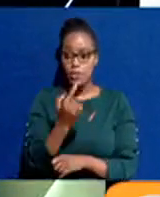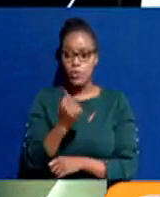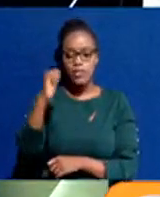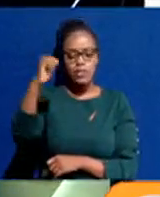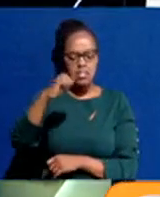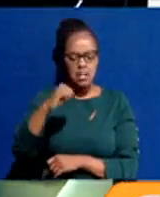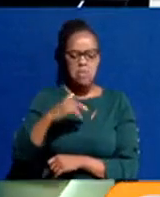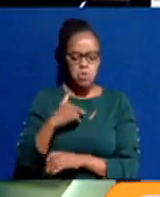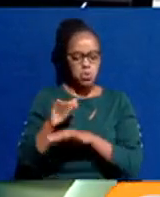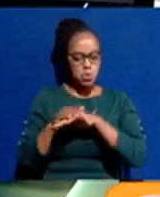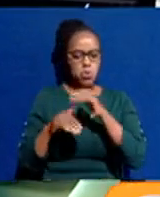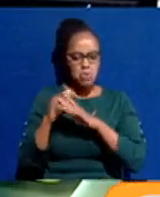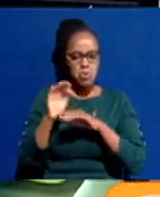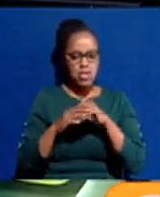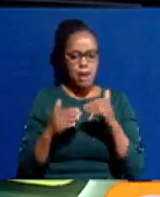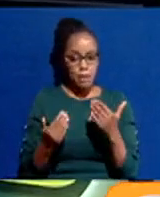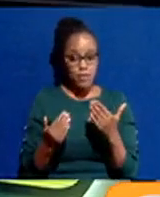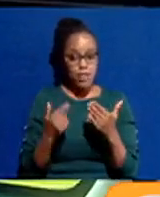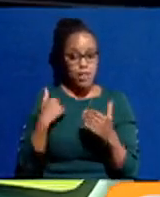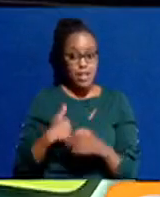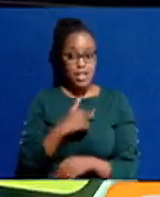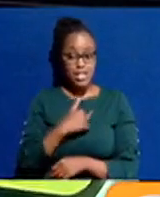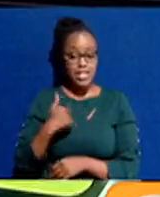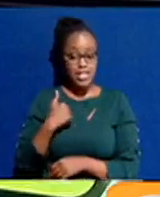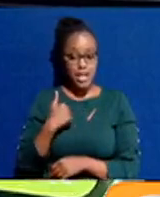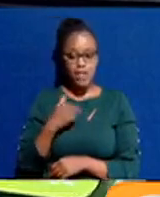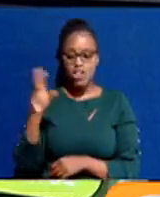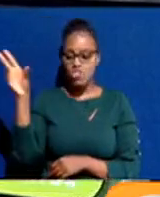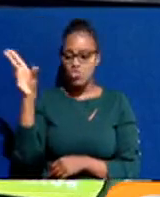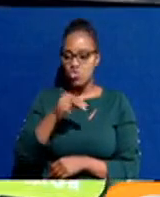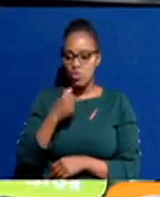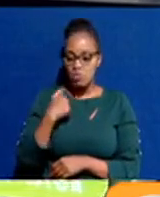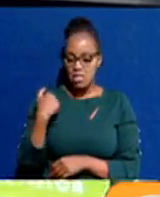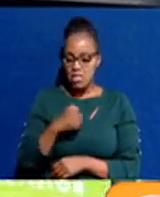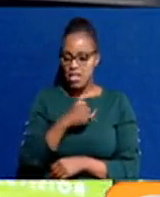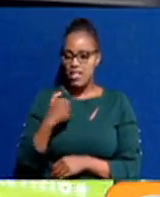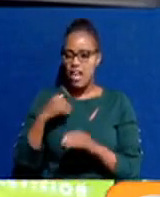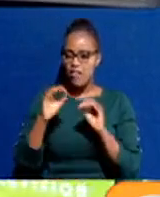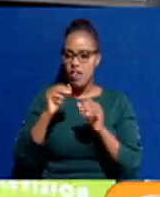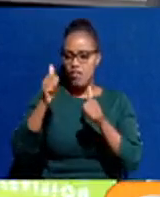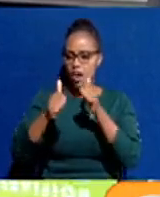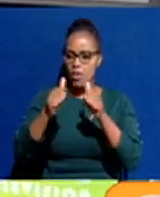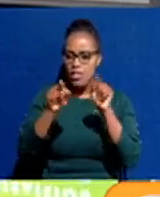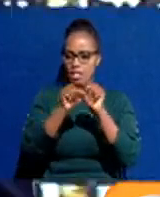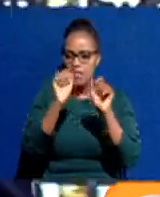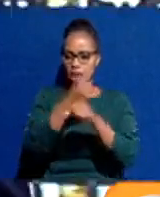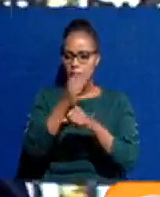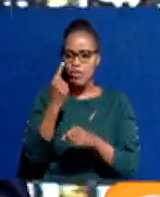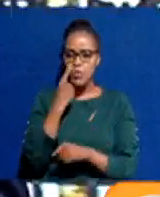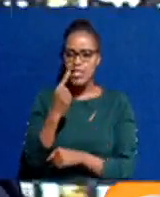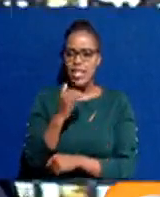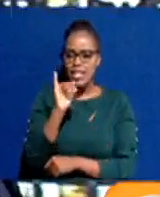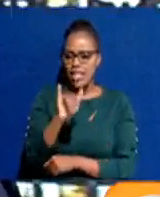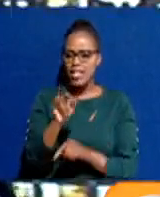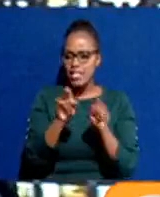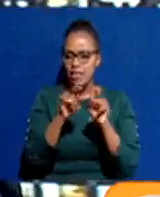yes, yes. Do you have any regrets? No regrets at all. But it's not the one that, actually, we can't take it as an excuse that we